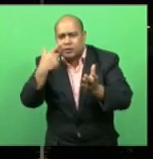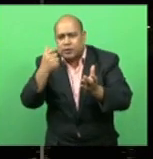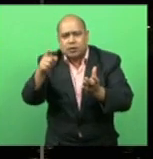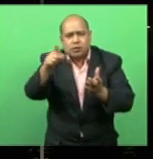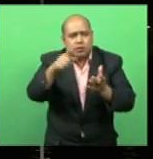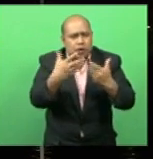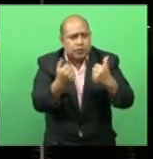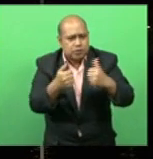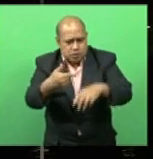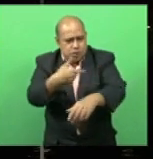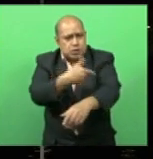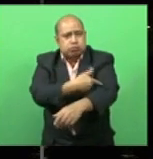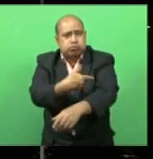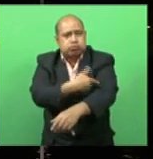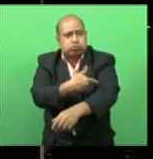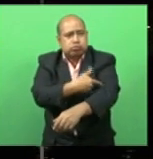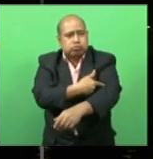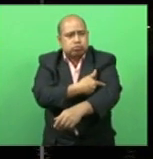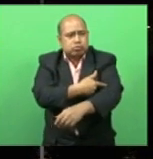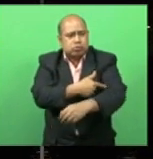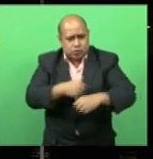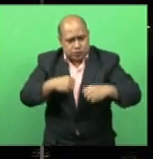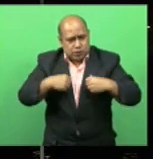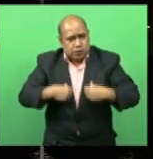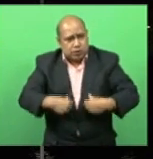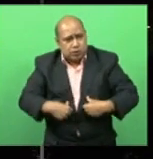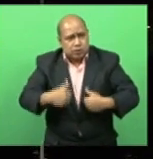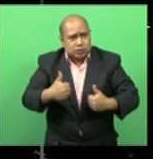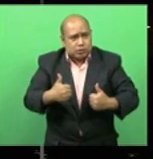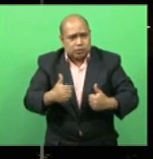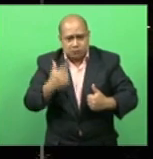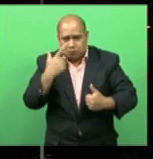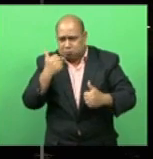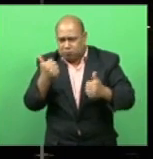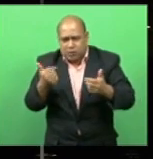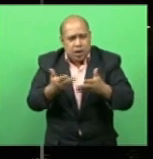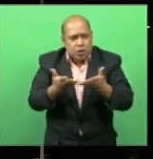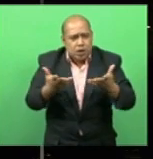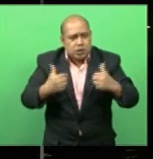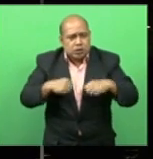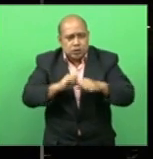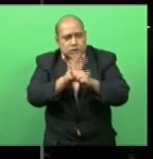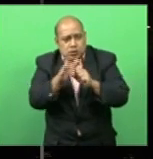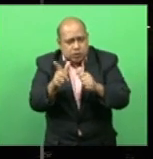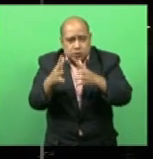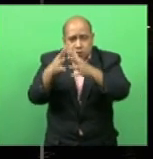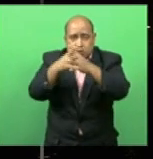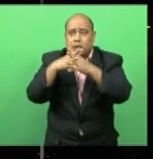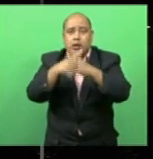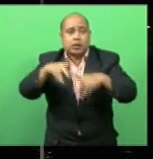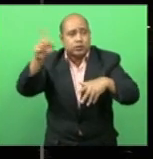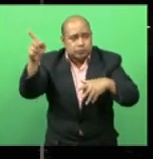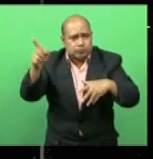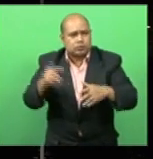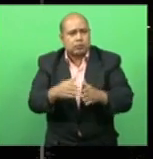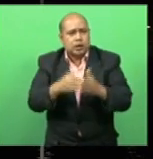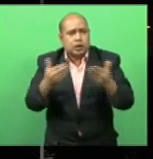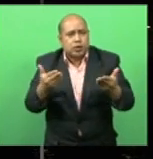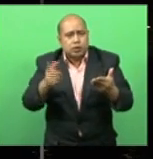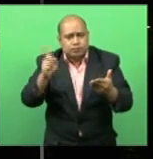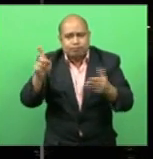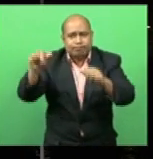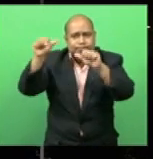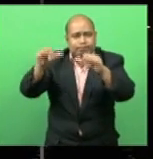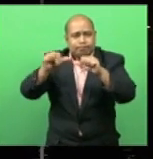next best thing, a treatment. The White House's top medical advisor says an international drug trial had a clear effect on